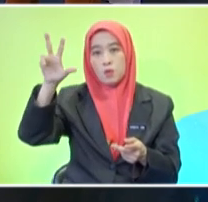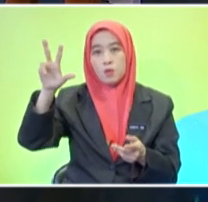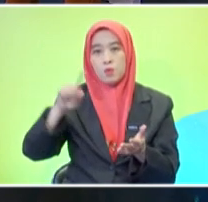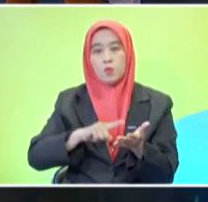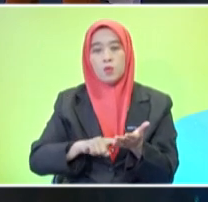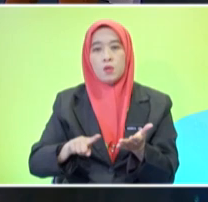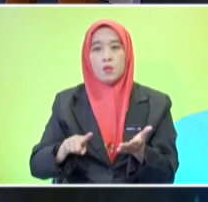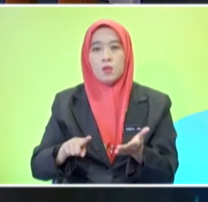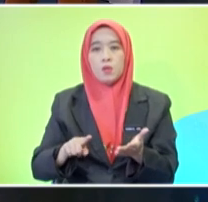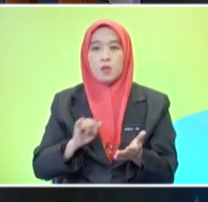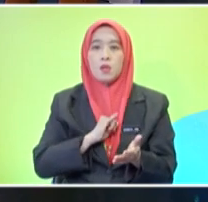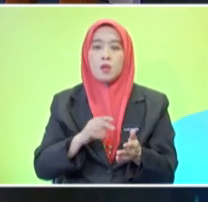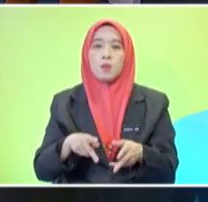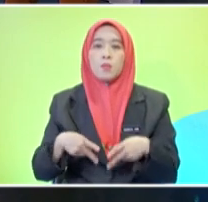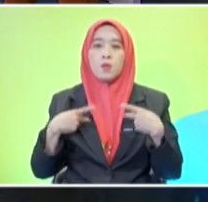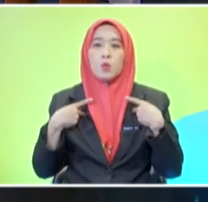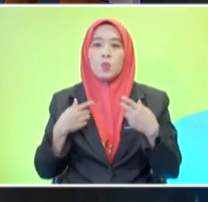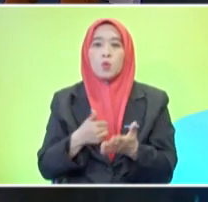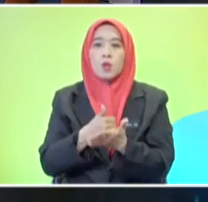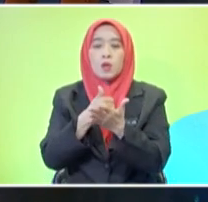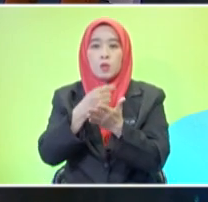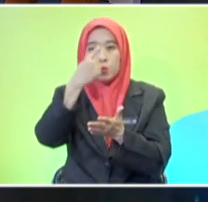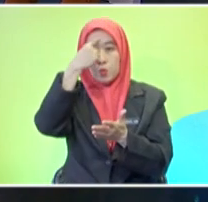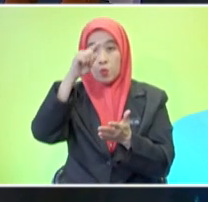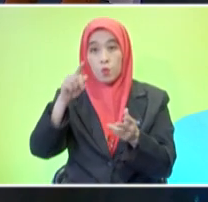need your help for pot B.